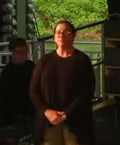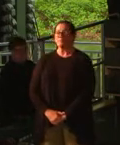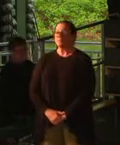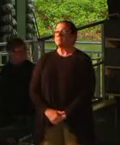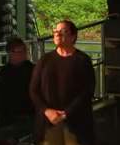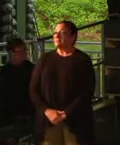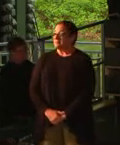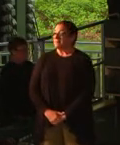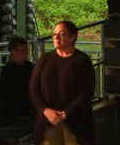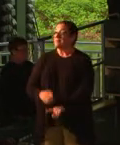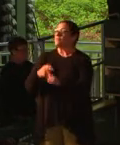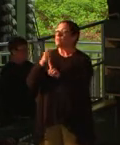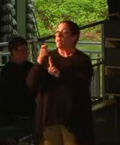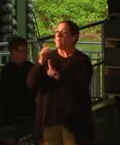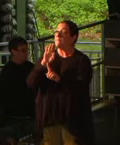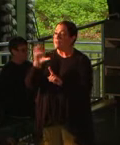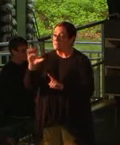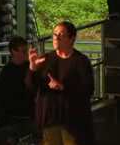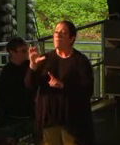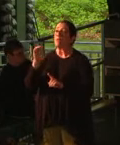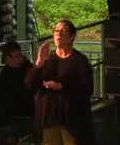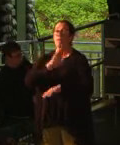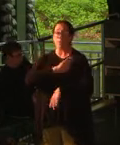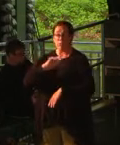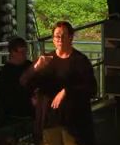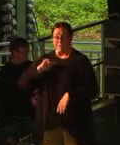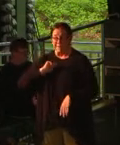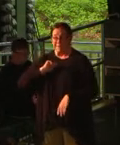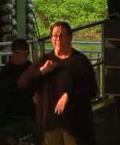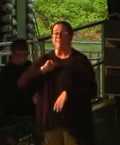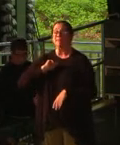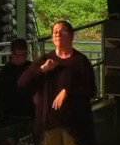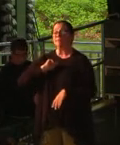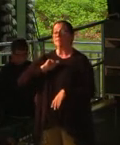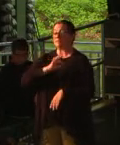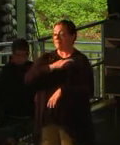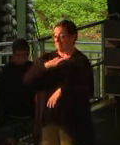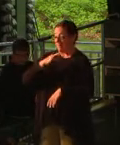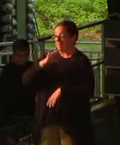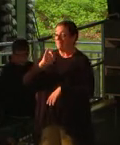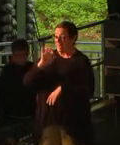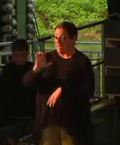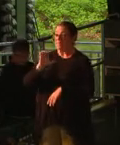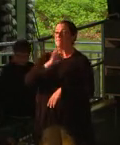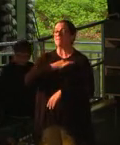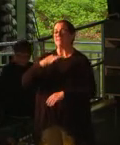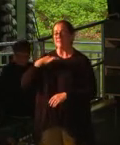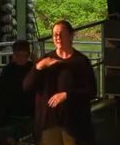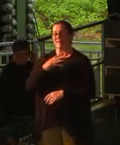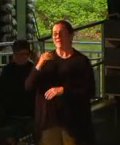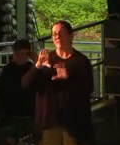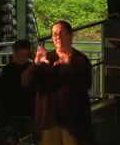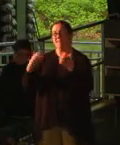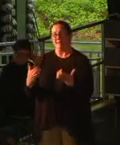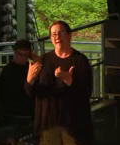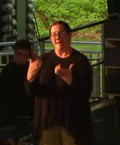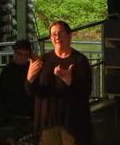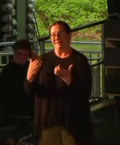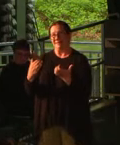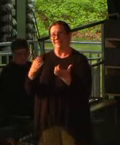On behalf of the Bristol Community College Board of Trustees, the faculty, staff, and the class